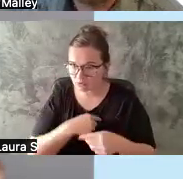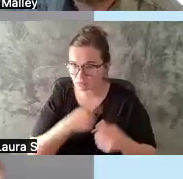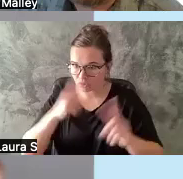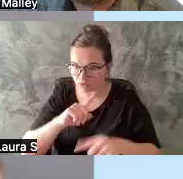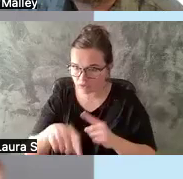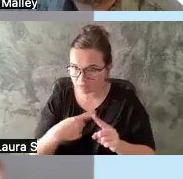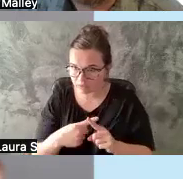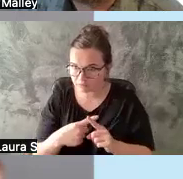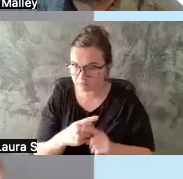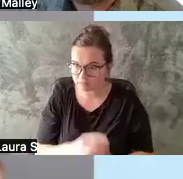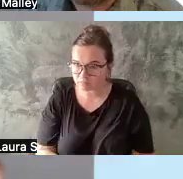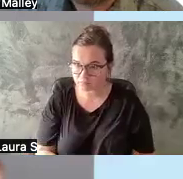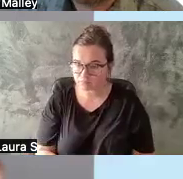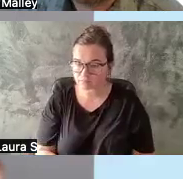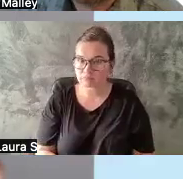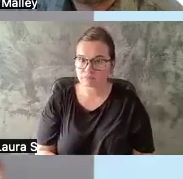about. Yeah, that